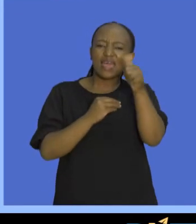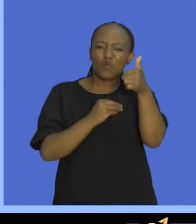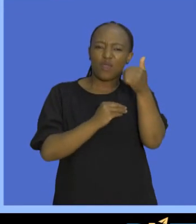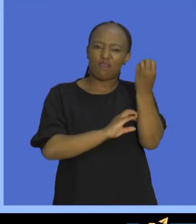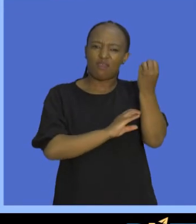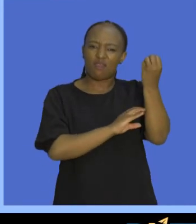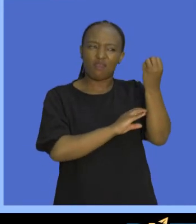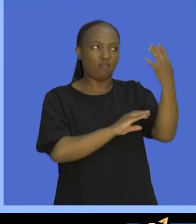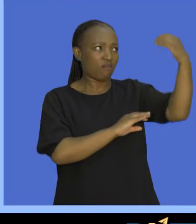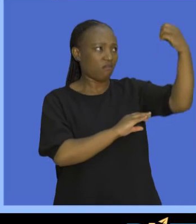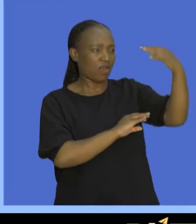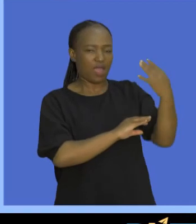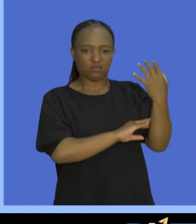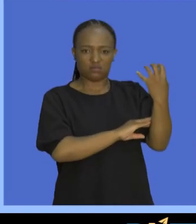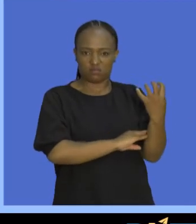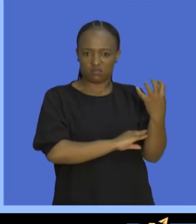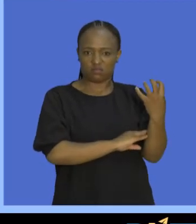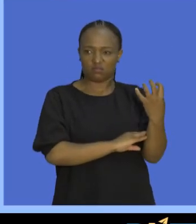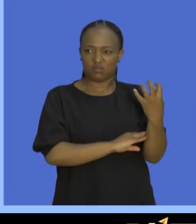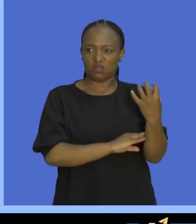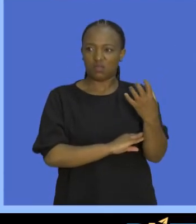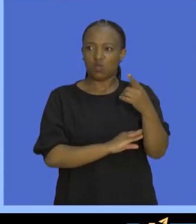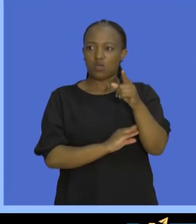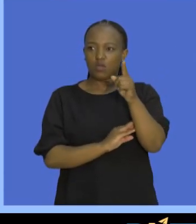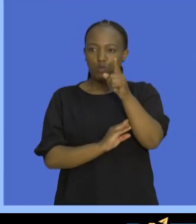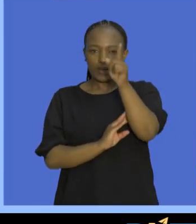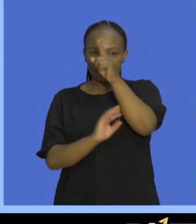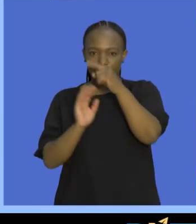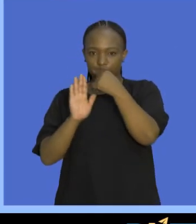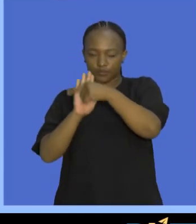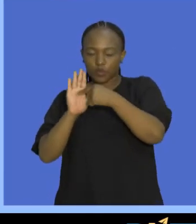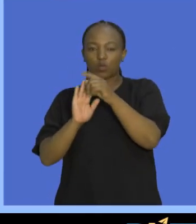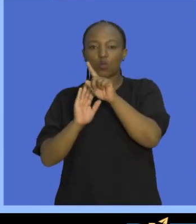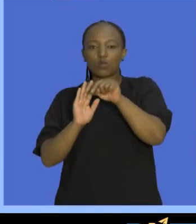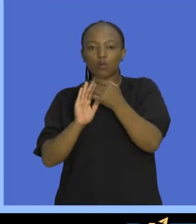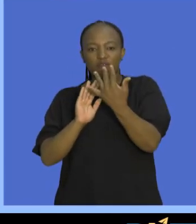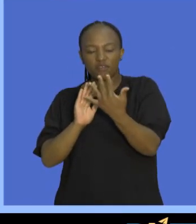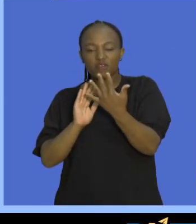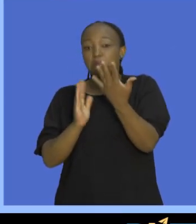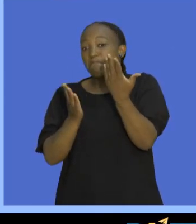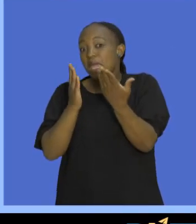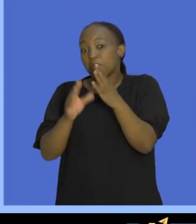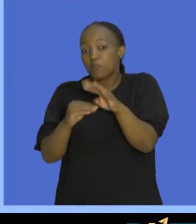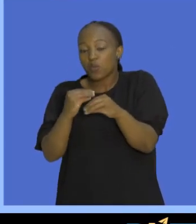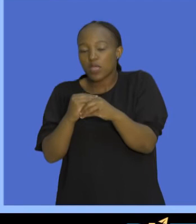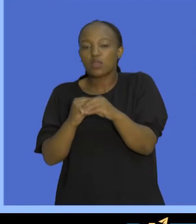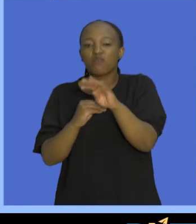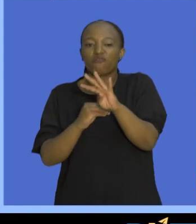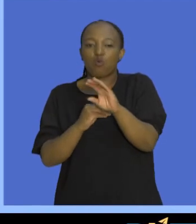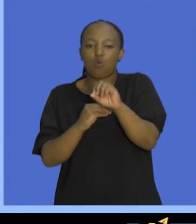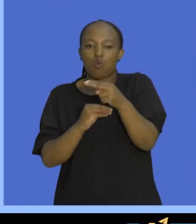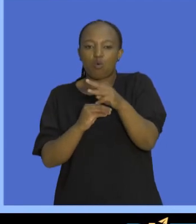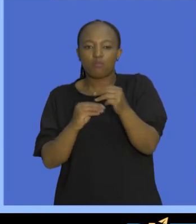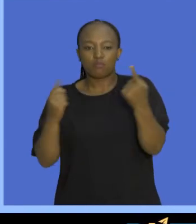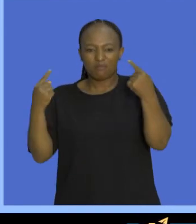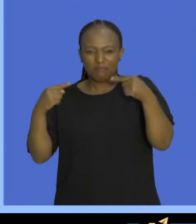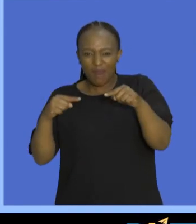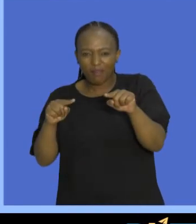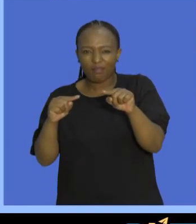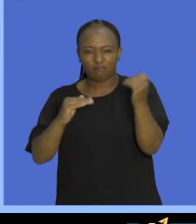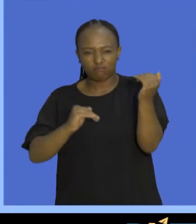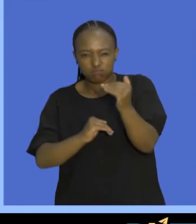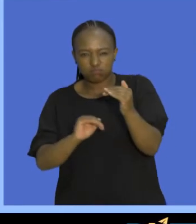resistor, you can see that this is the total current that we have in the circuit, which is 1,5. What if we add another 4 ohm resistor